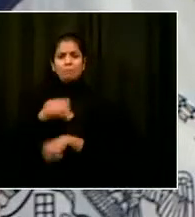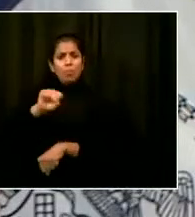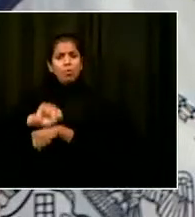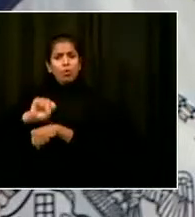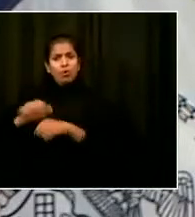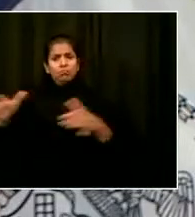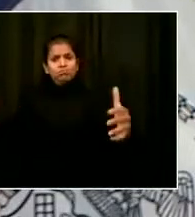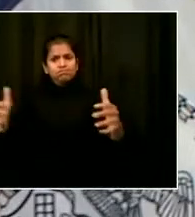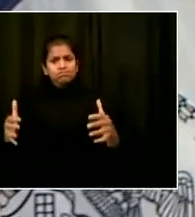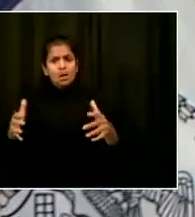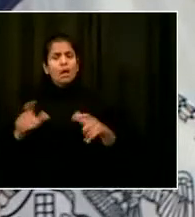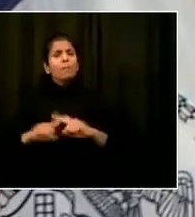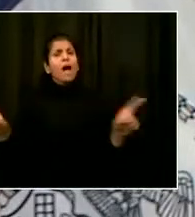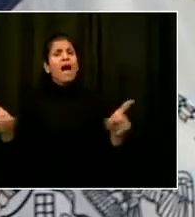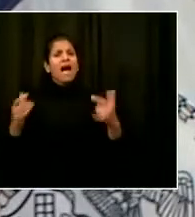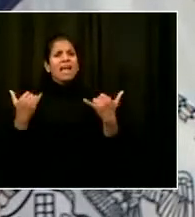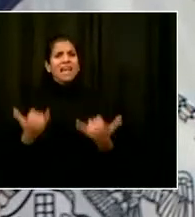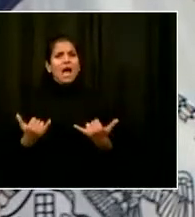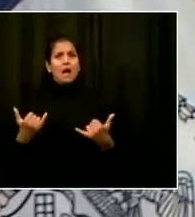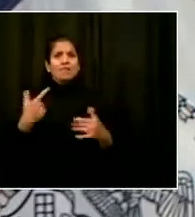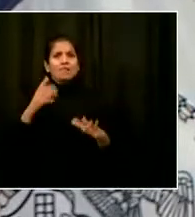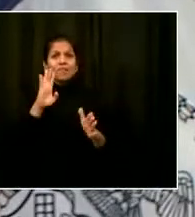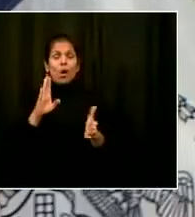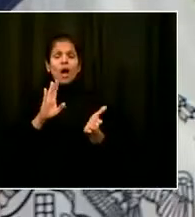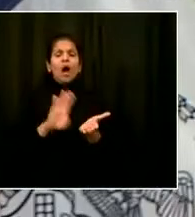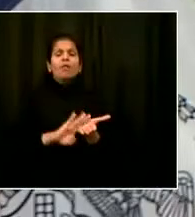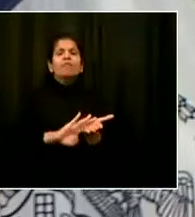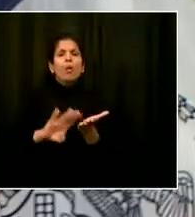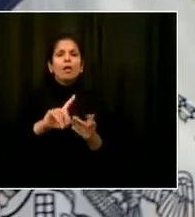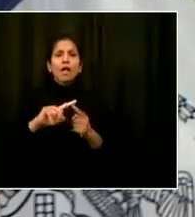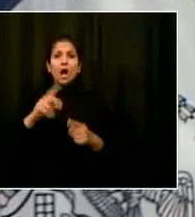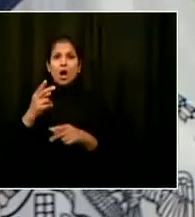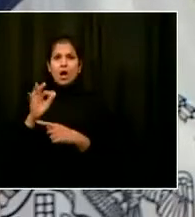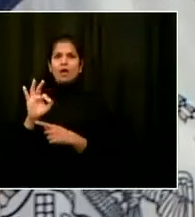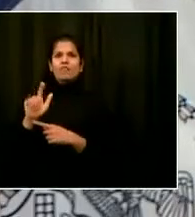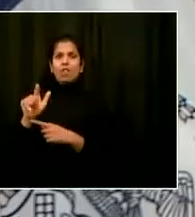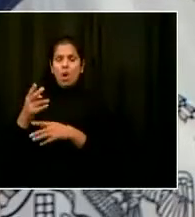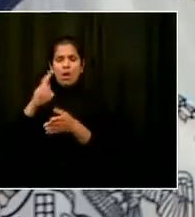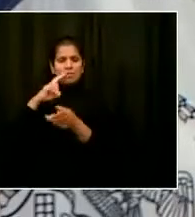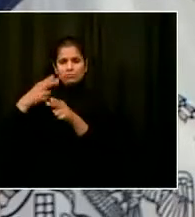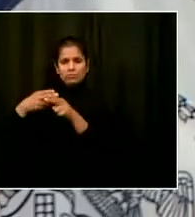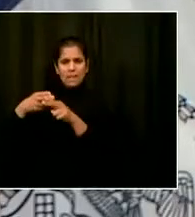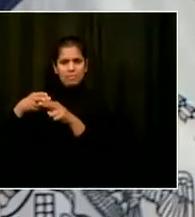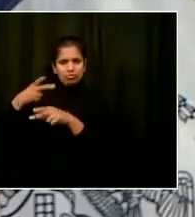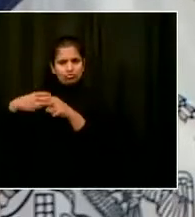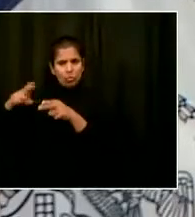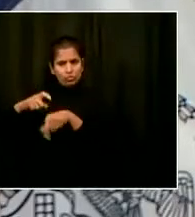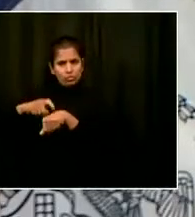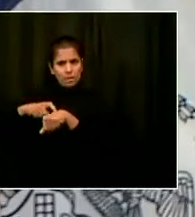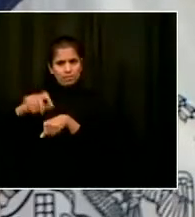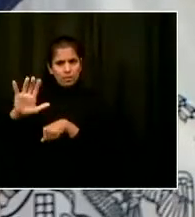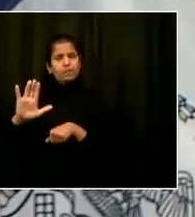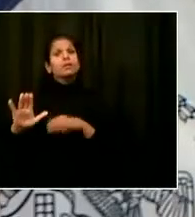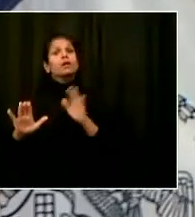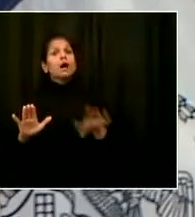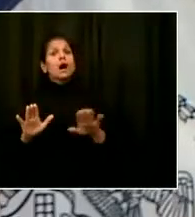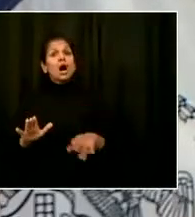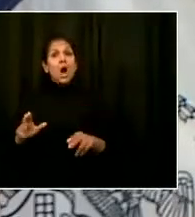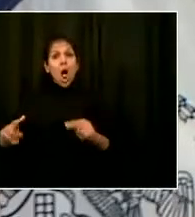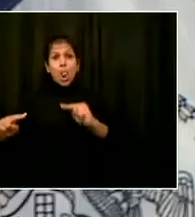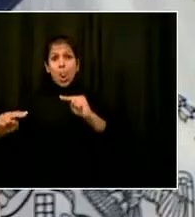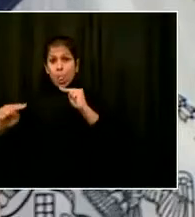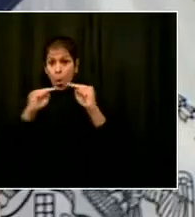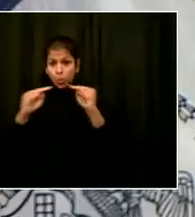today uh that's what the uh savings we found from our labor Partners all of it is about getting us